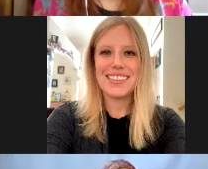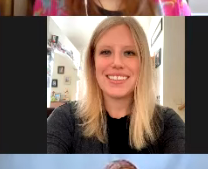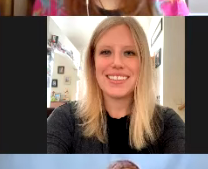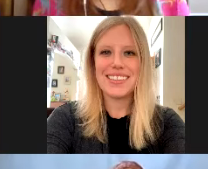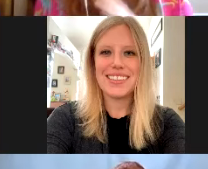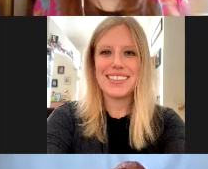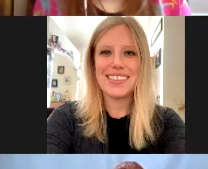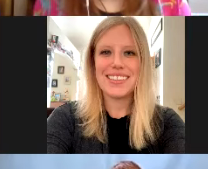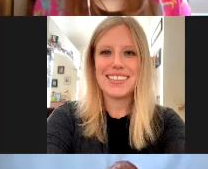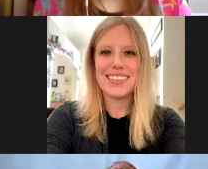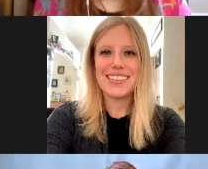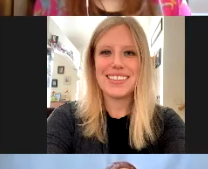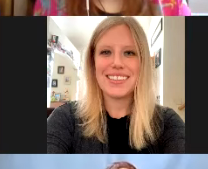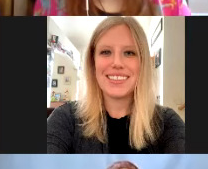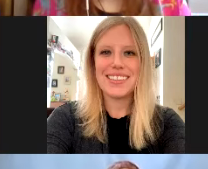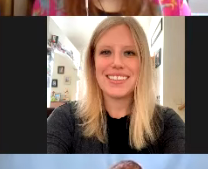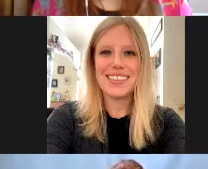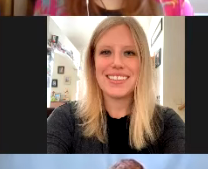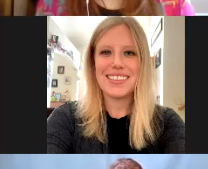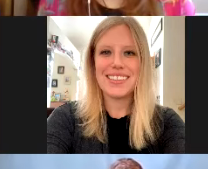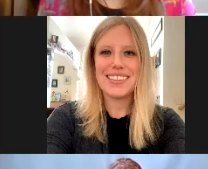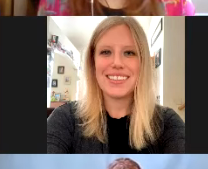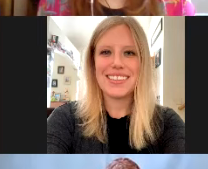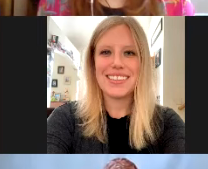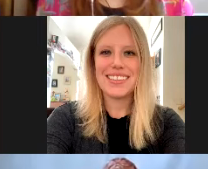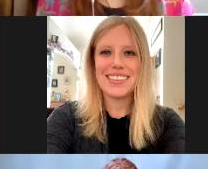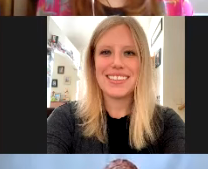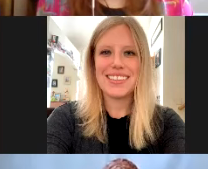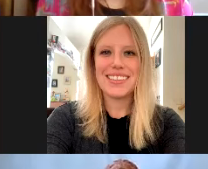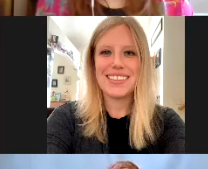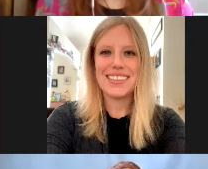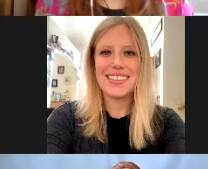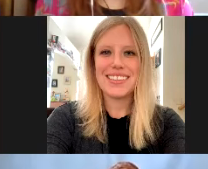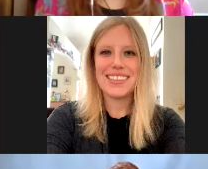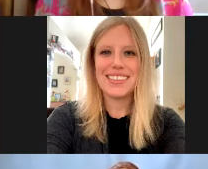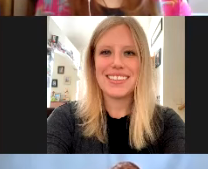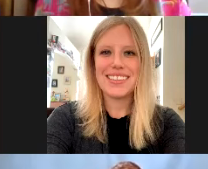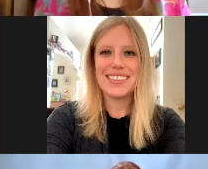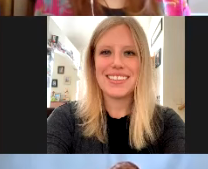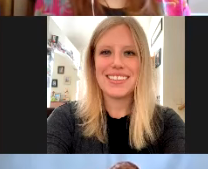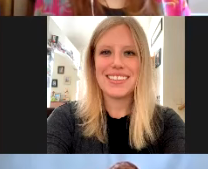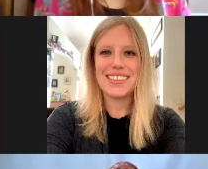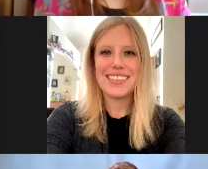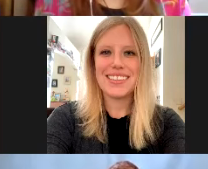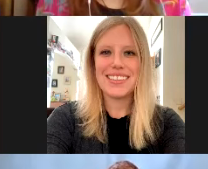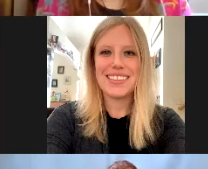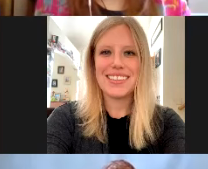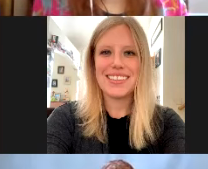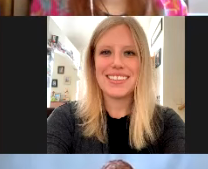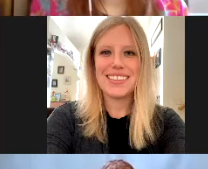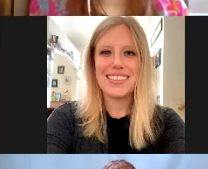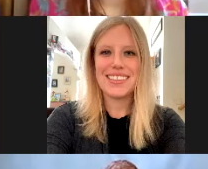think about our own holistic safety too, because survivor advocates and advocates who